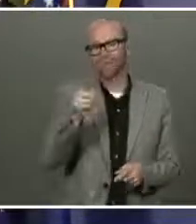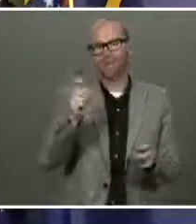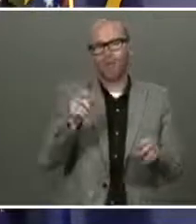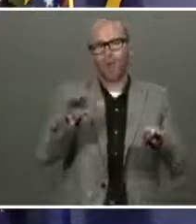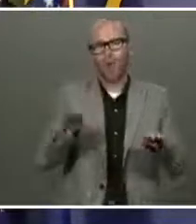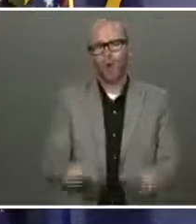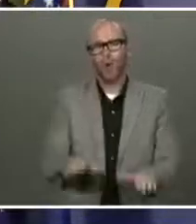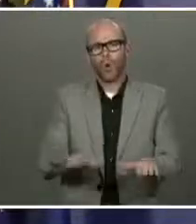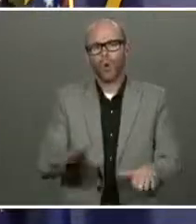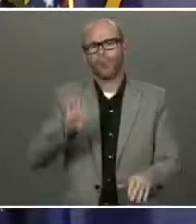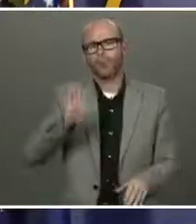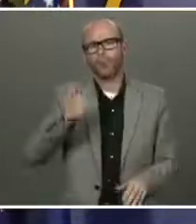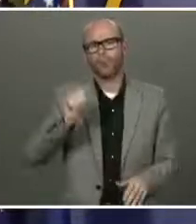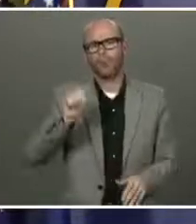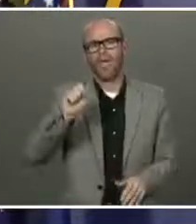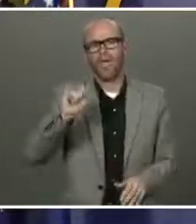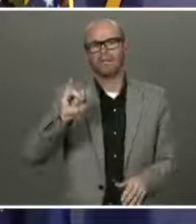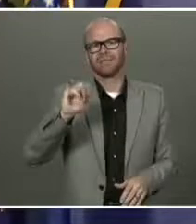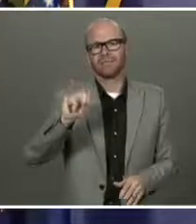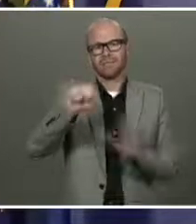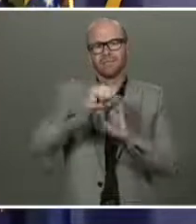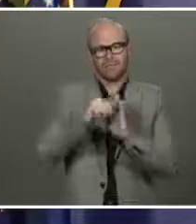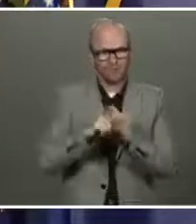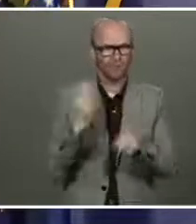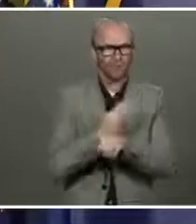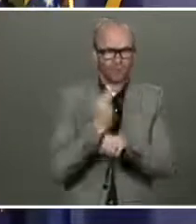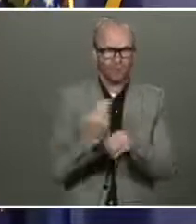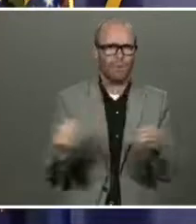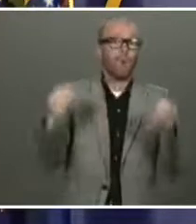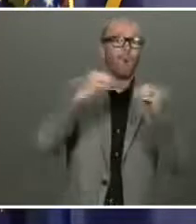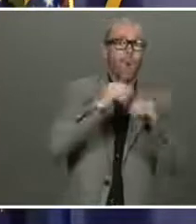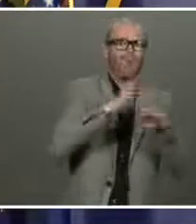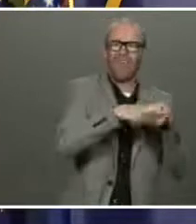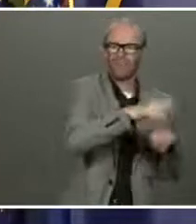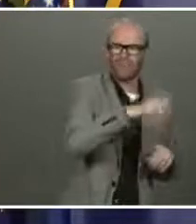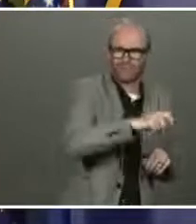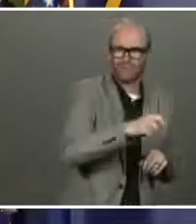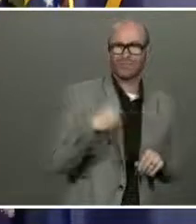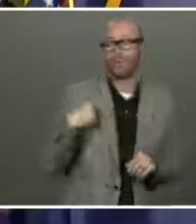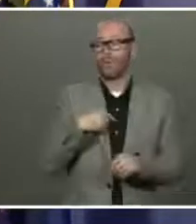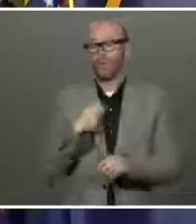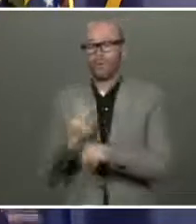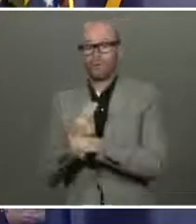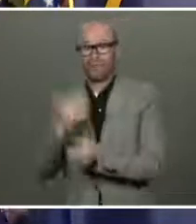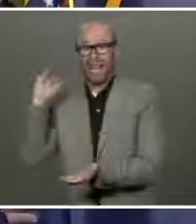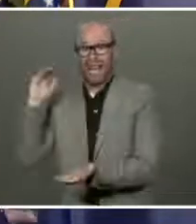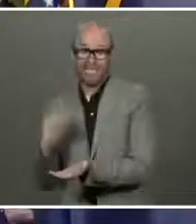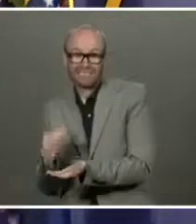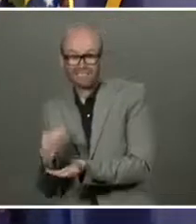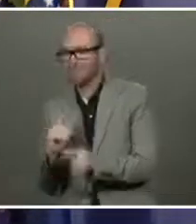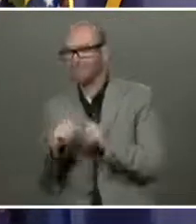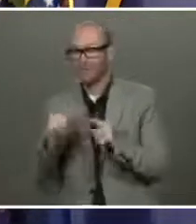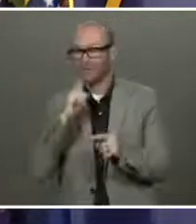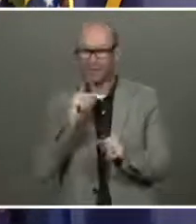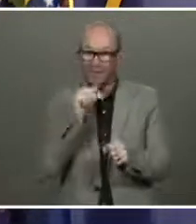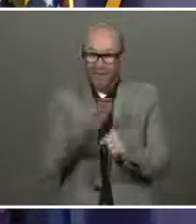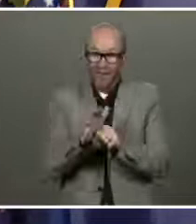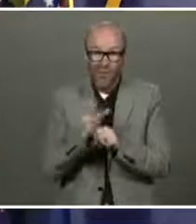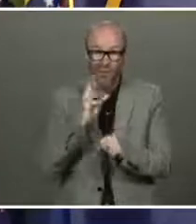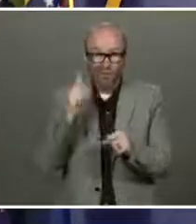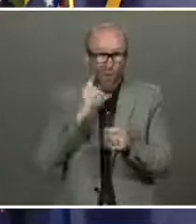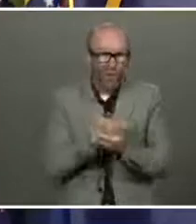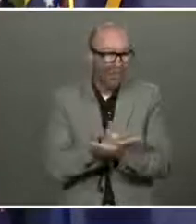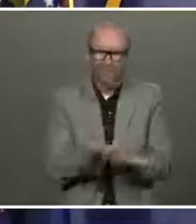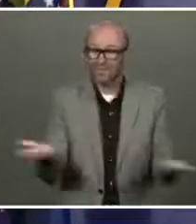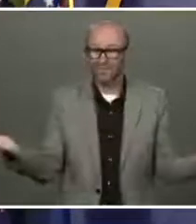states have used more than their allocation. We've used less than our allocation, but there's not enough for all of our allocations. And so we're